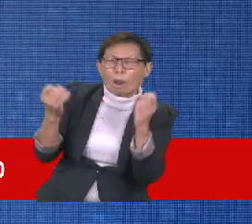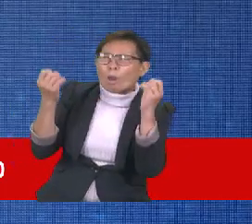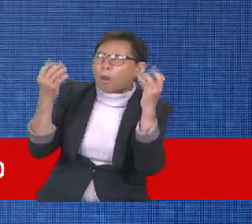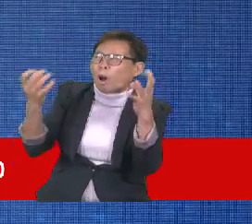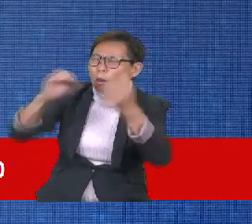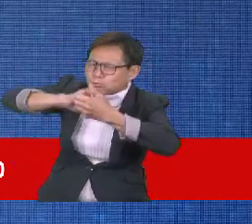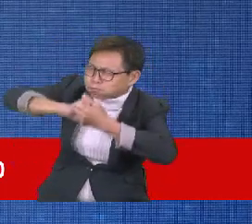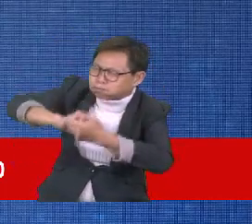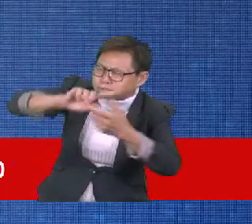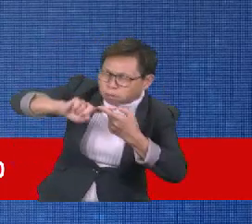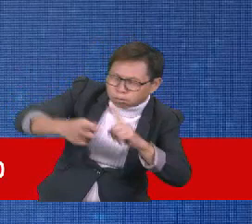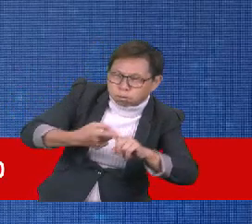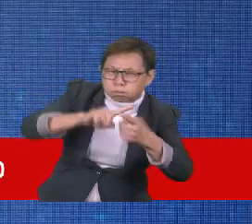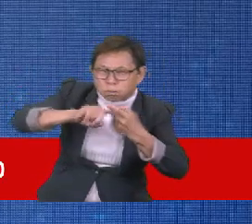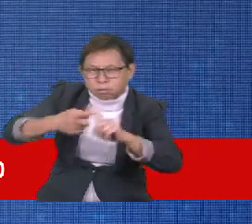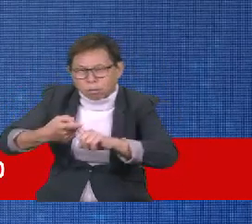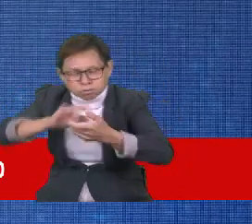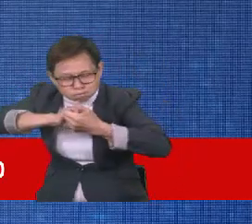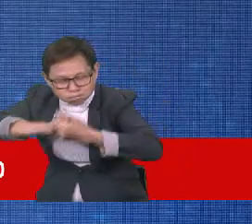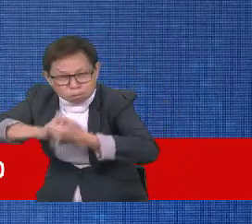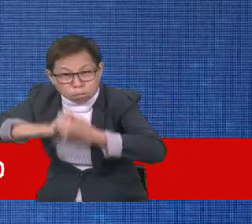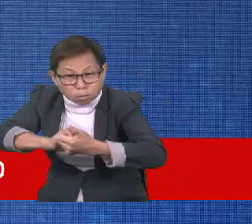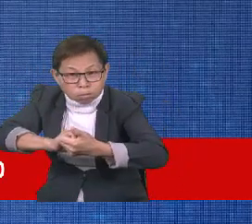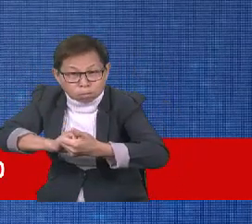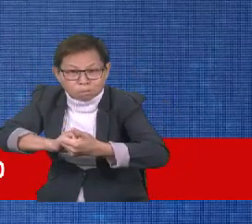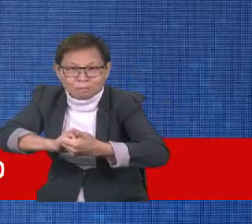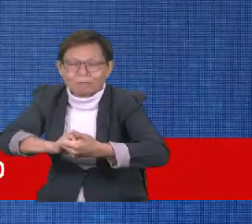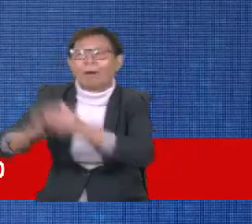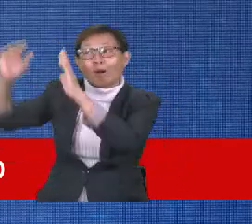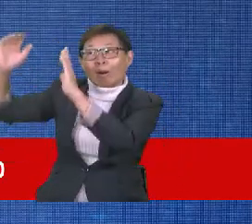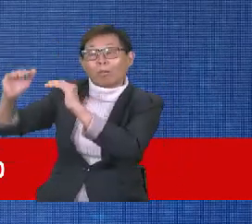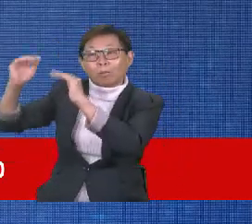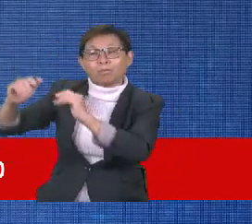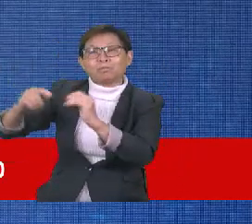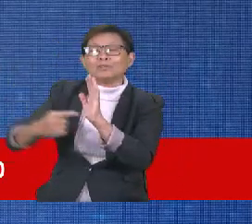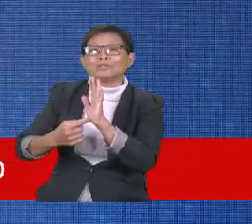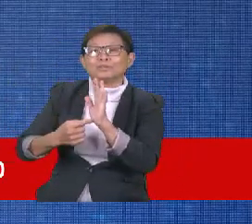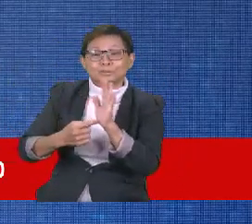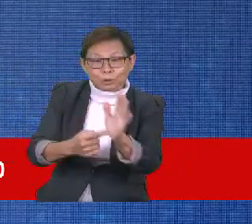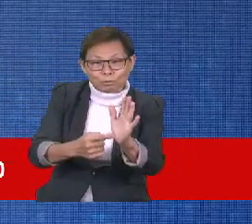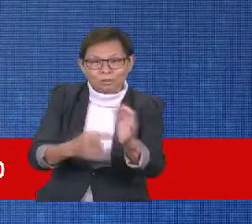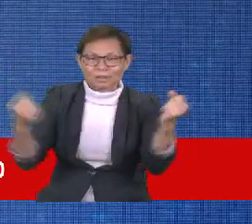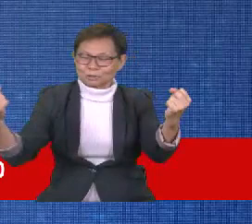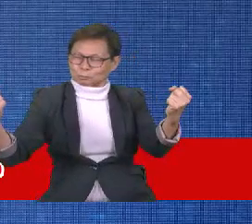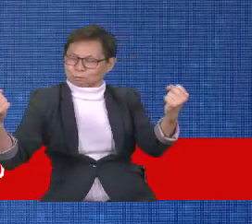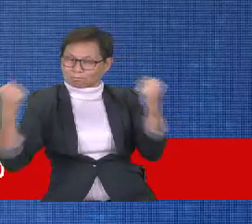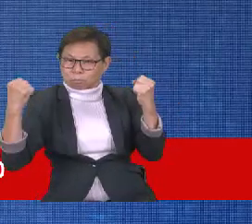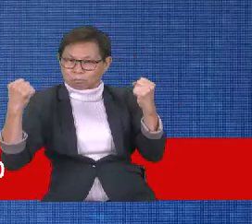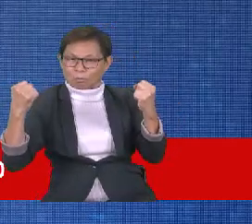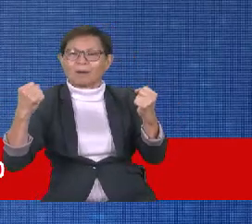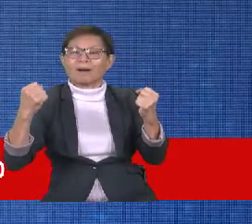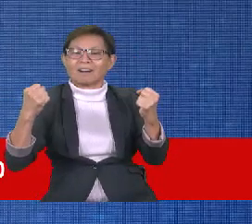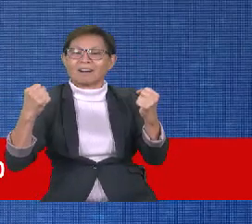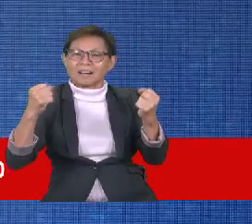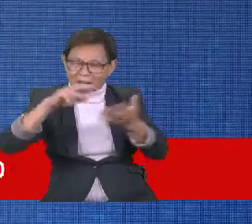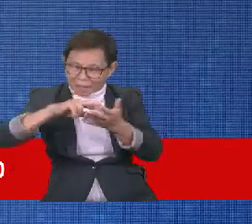friendship and cordiality that would hopefully translate into a stronger,